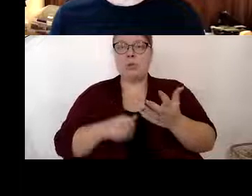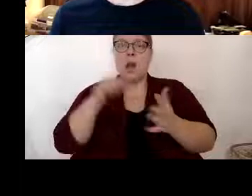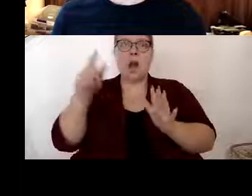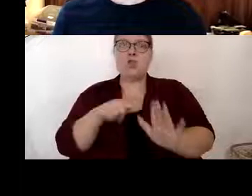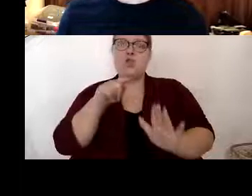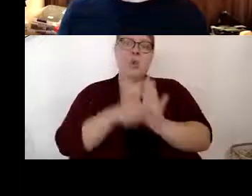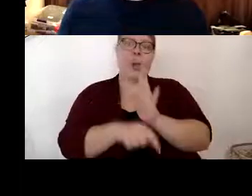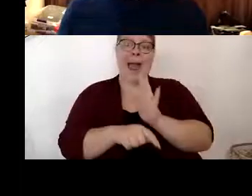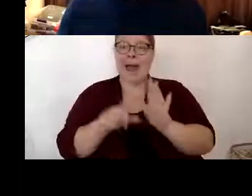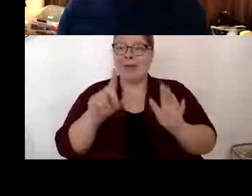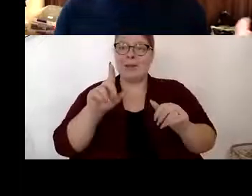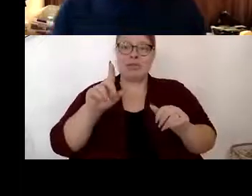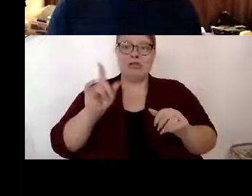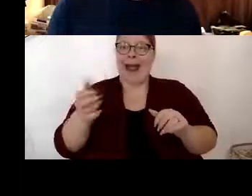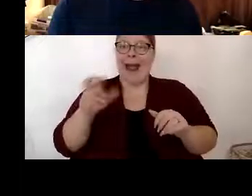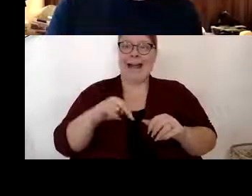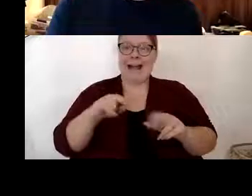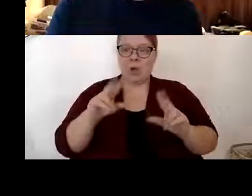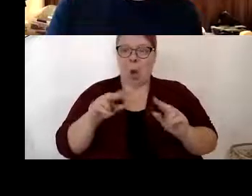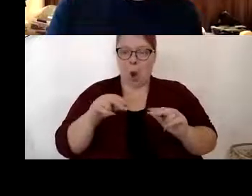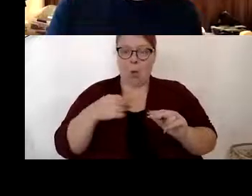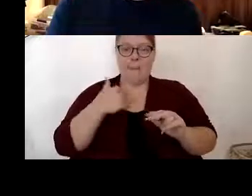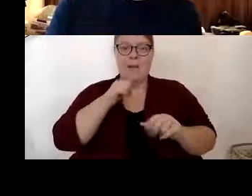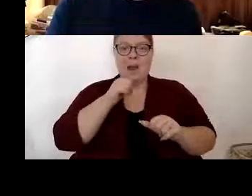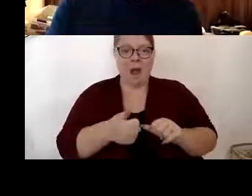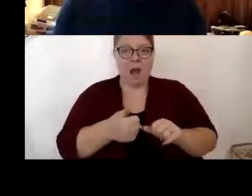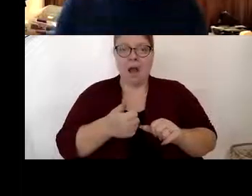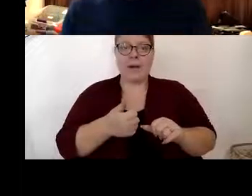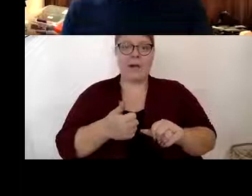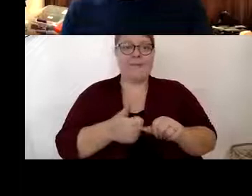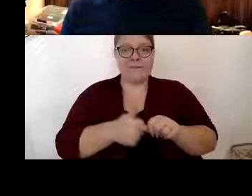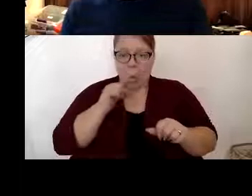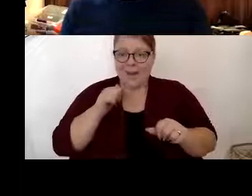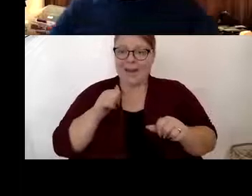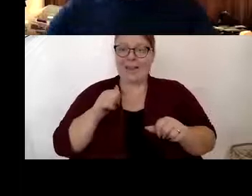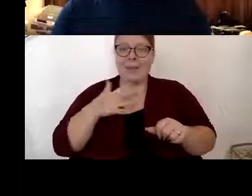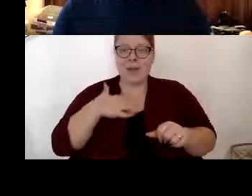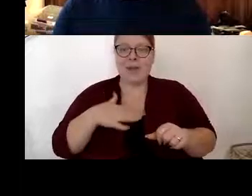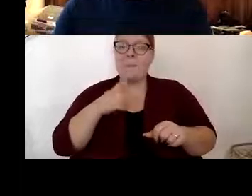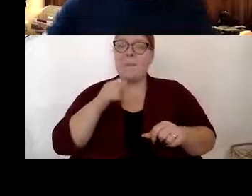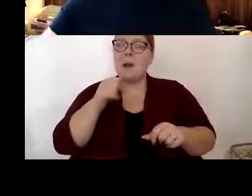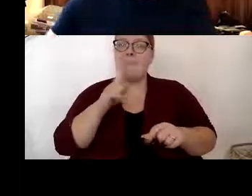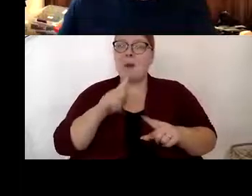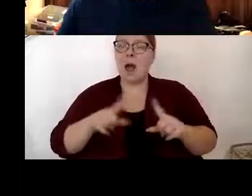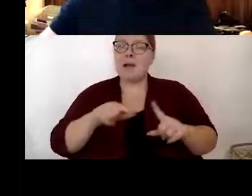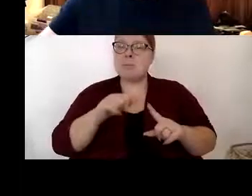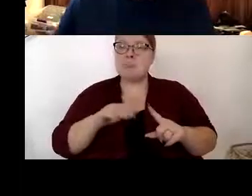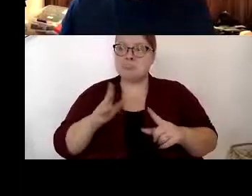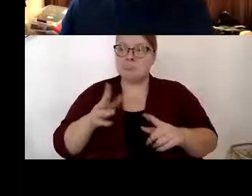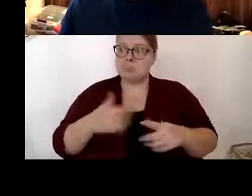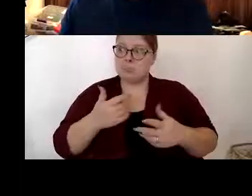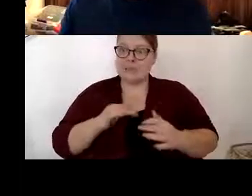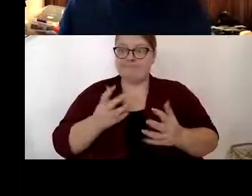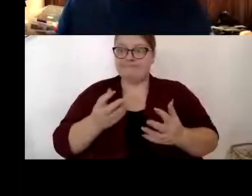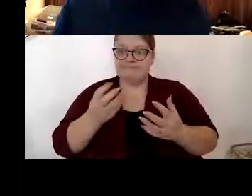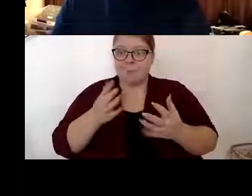with mindfulness, right? I'm not avoiding the craving, but I'm not indulging it. I'm just being present with it. Like, hey, the craving's here. It